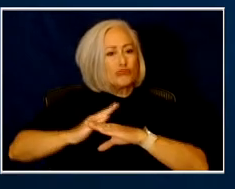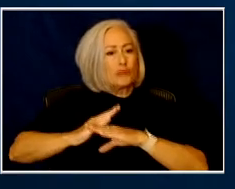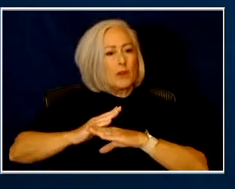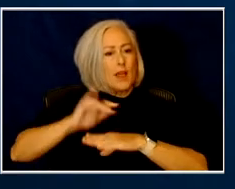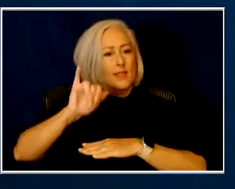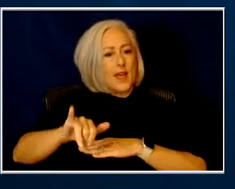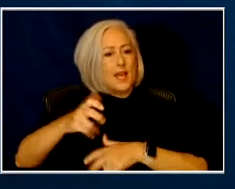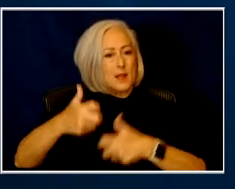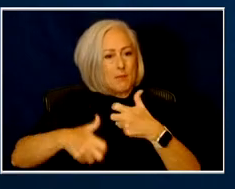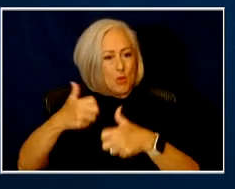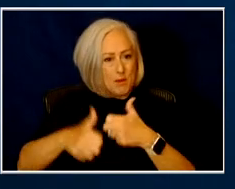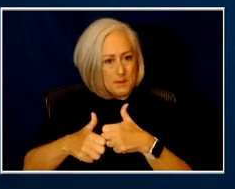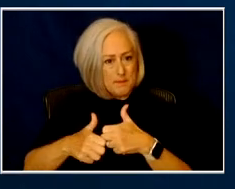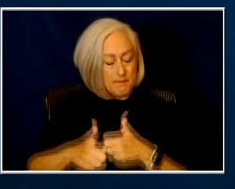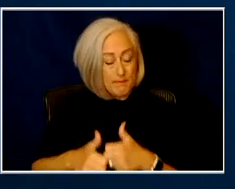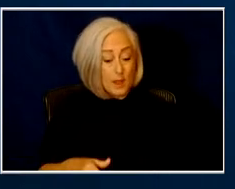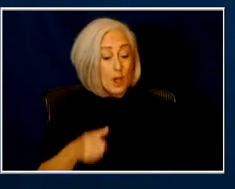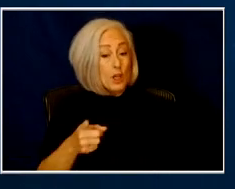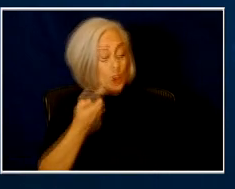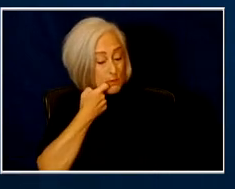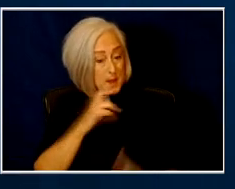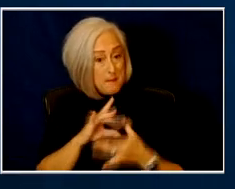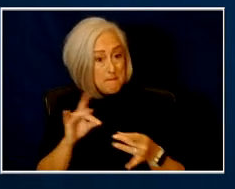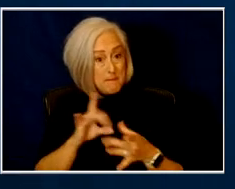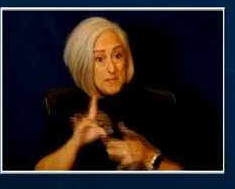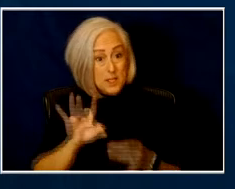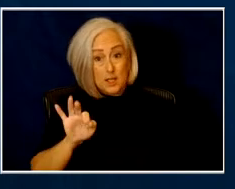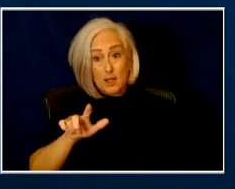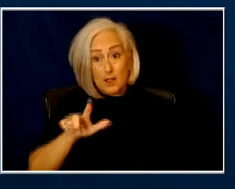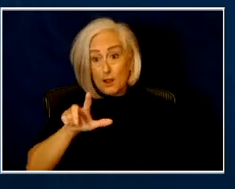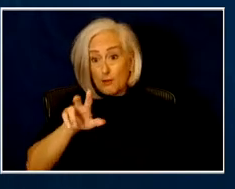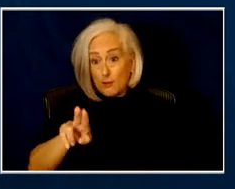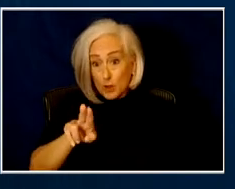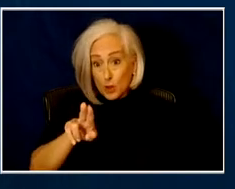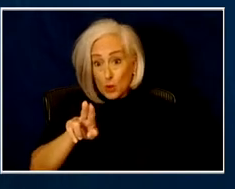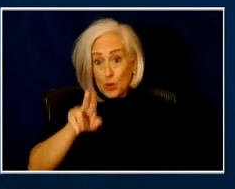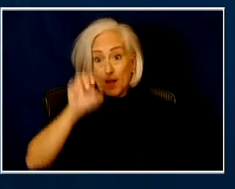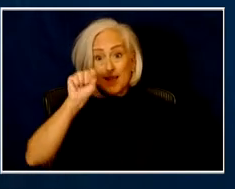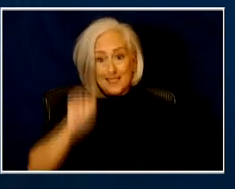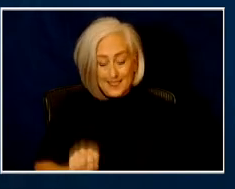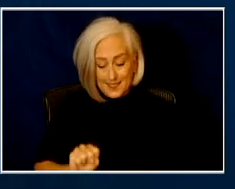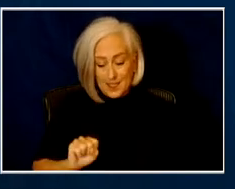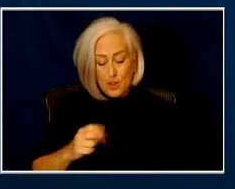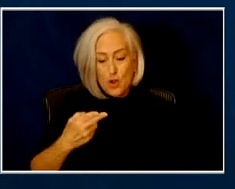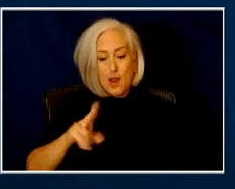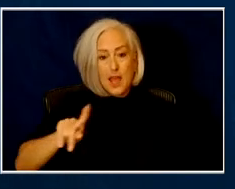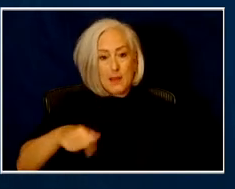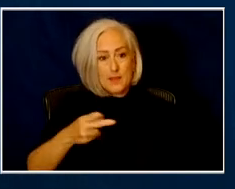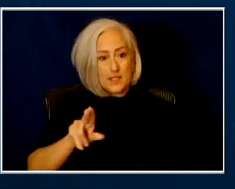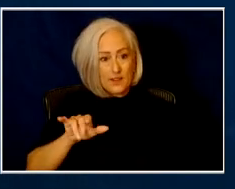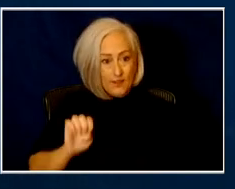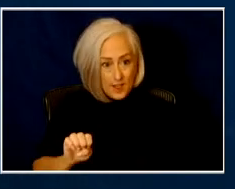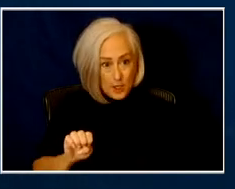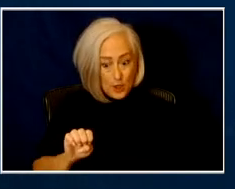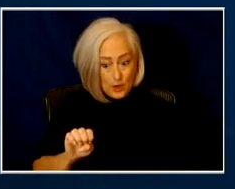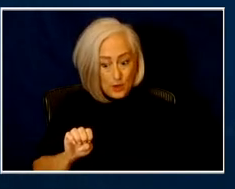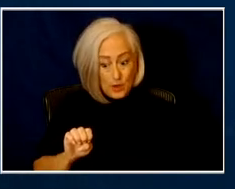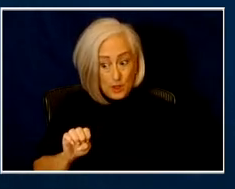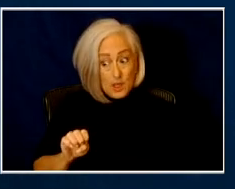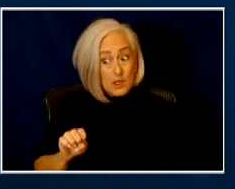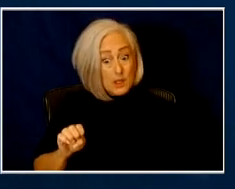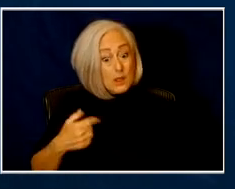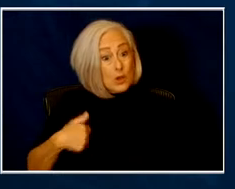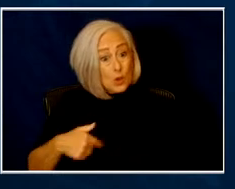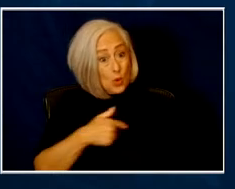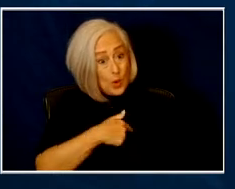influenza in the southern hemisphere is that for the last couple years we have been concerned about that twin demic if you will with covid-19